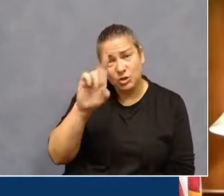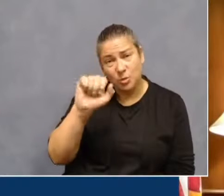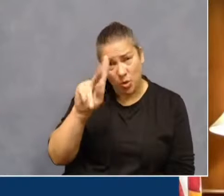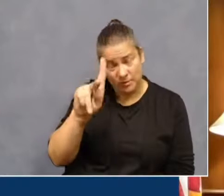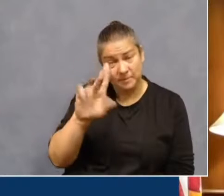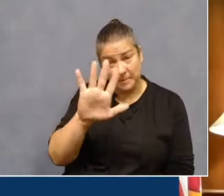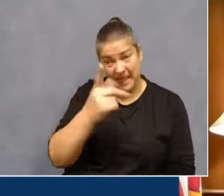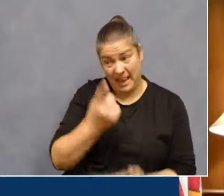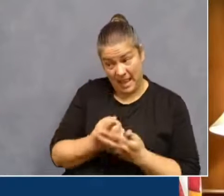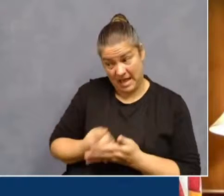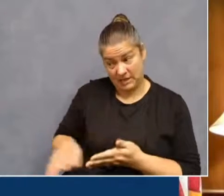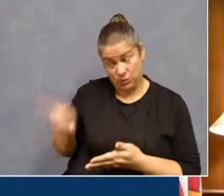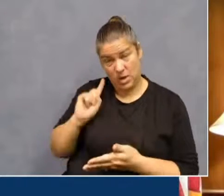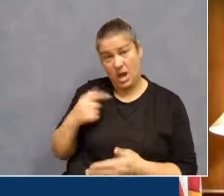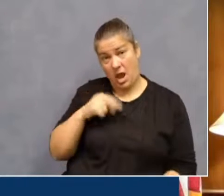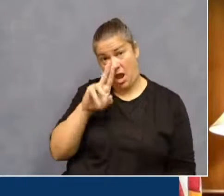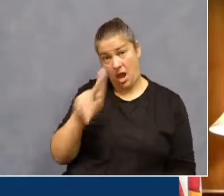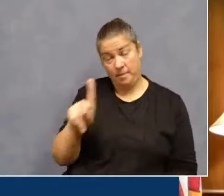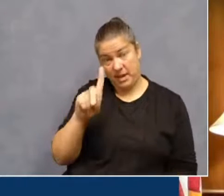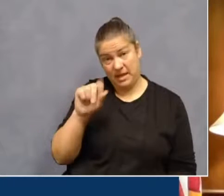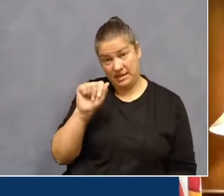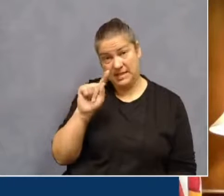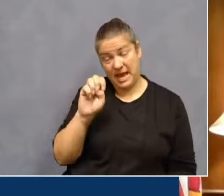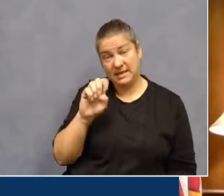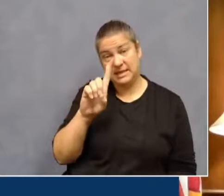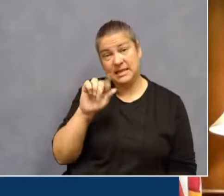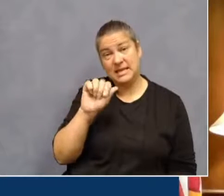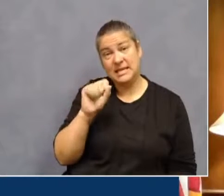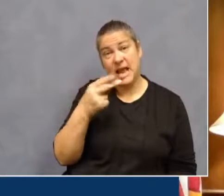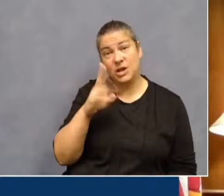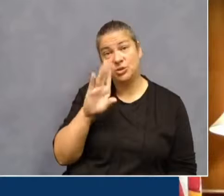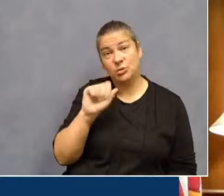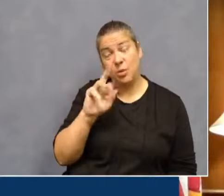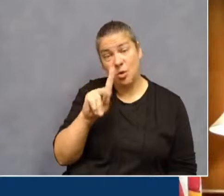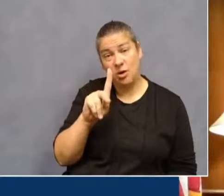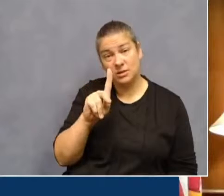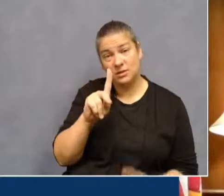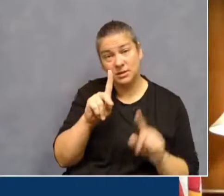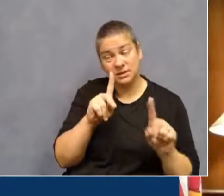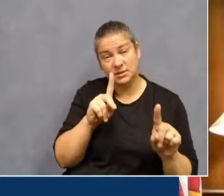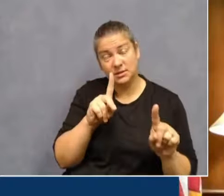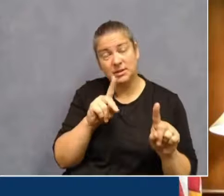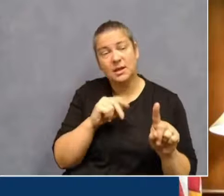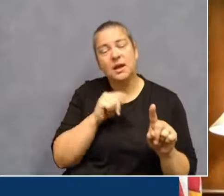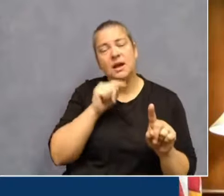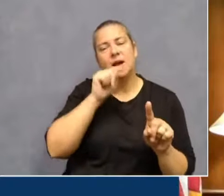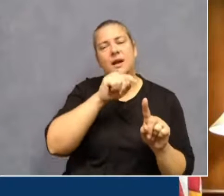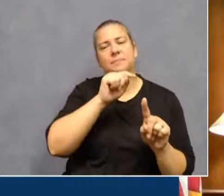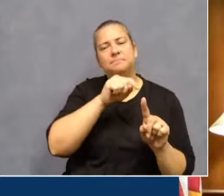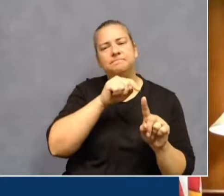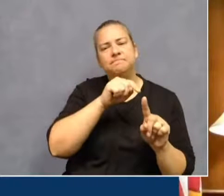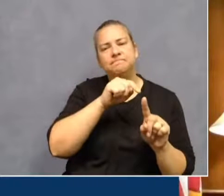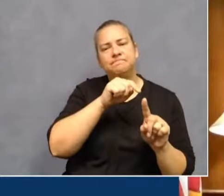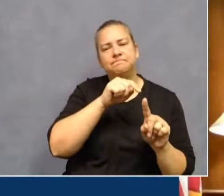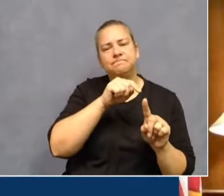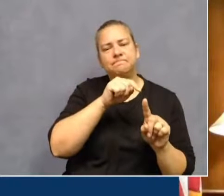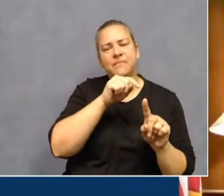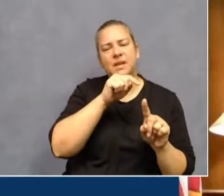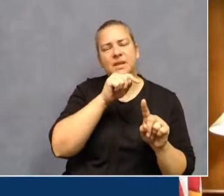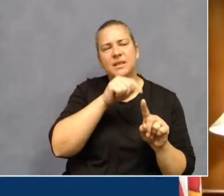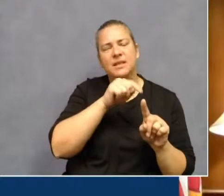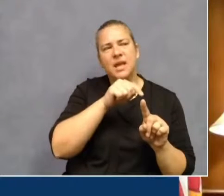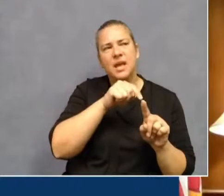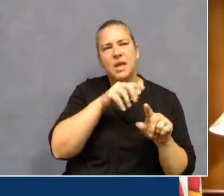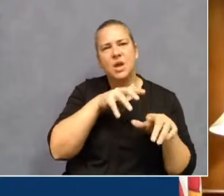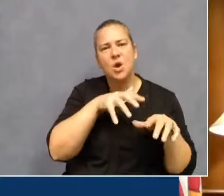update about the dashboard that is host to all of the numbers for all of our K-12